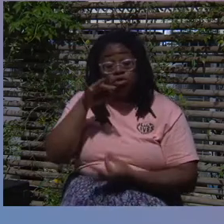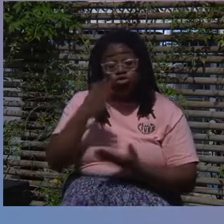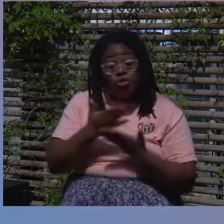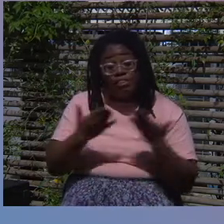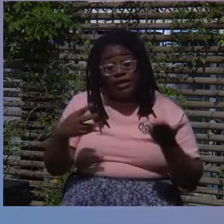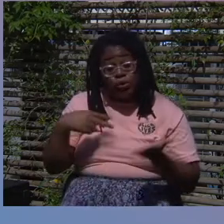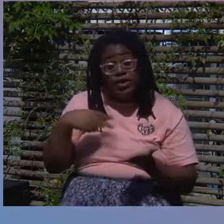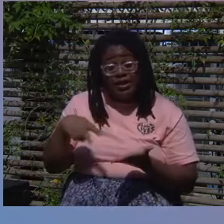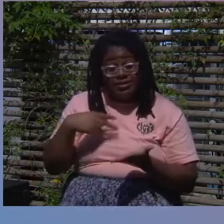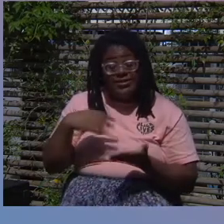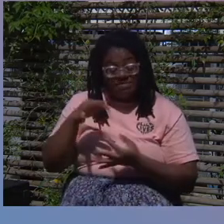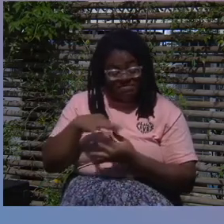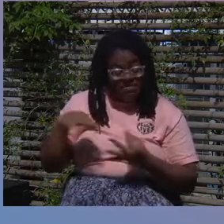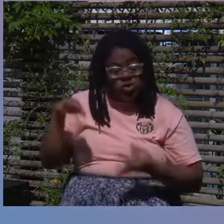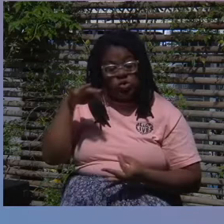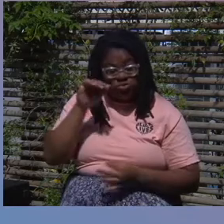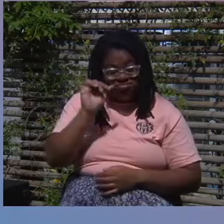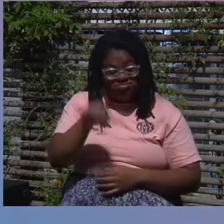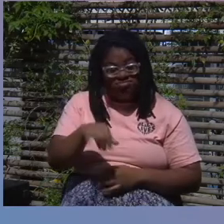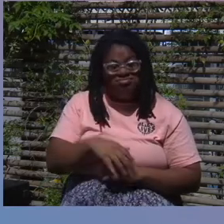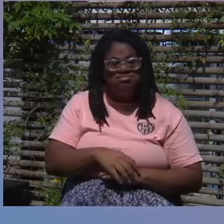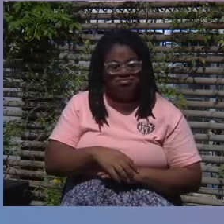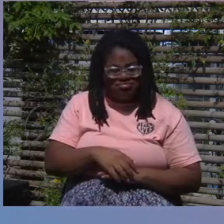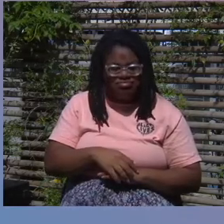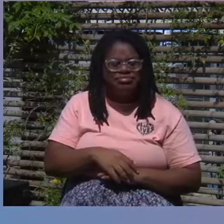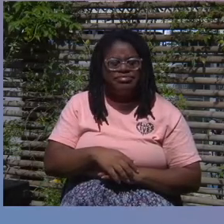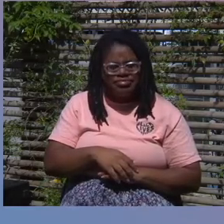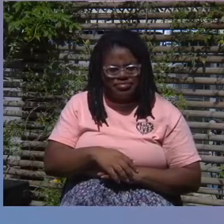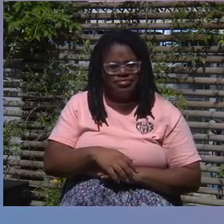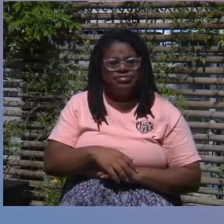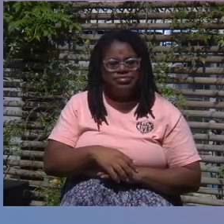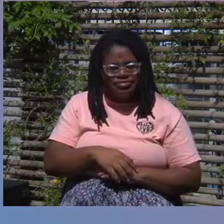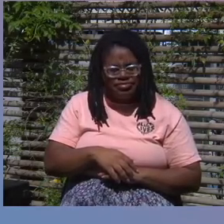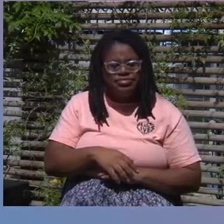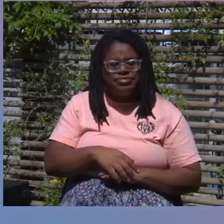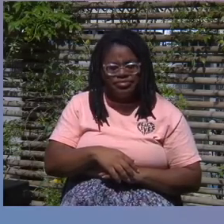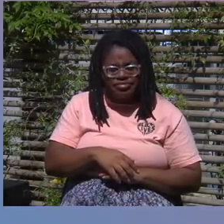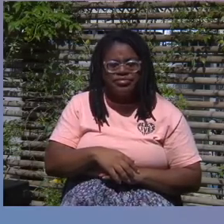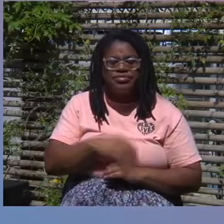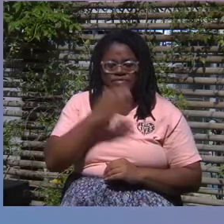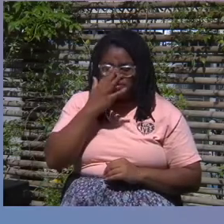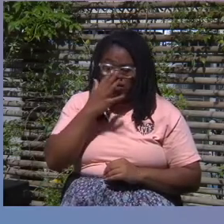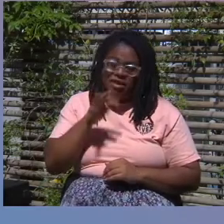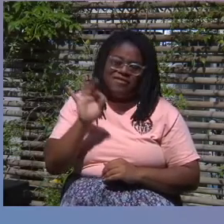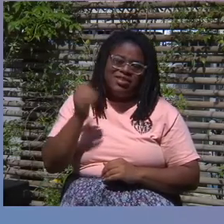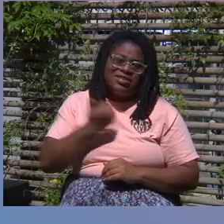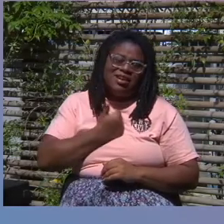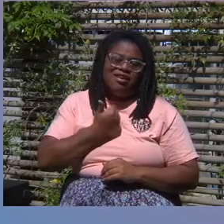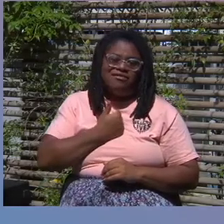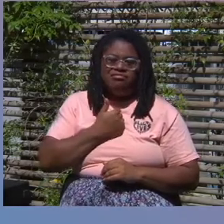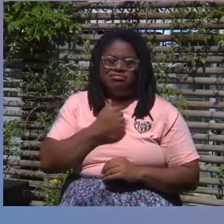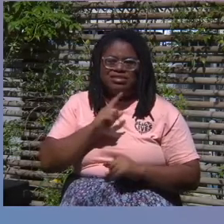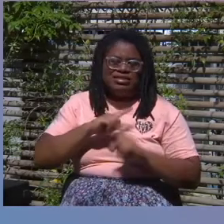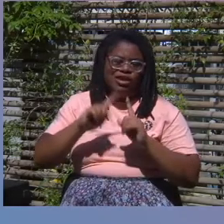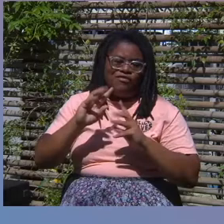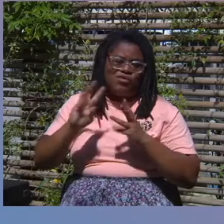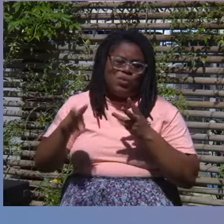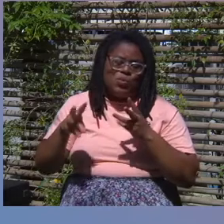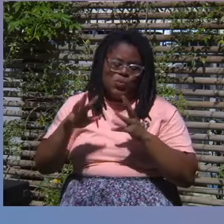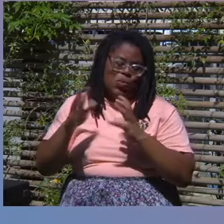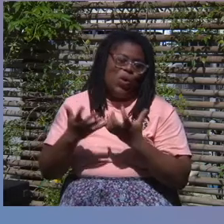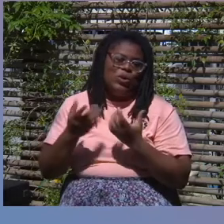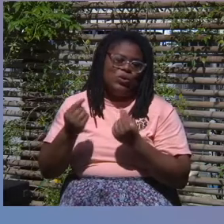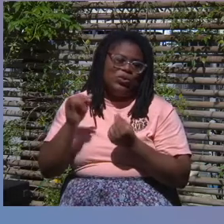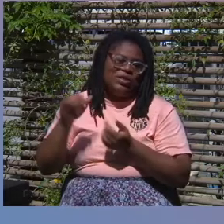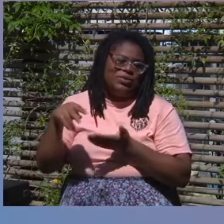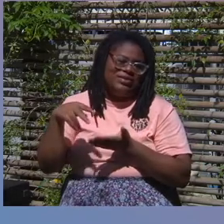thing to dance. Wow. It is. Wow. It is. And so we just found ourselves in a whole nother world doing those